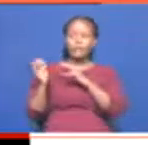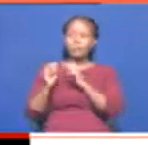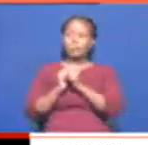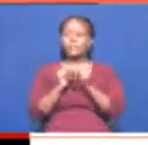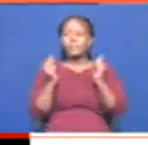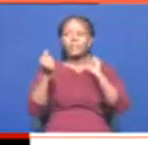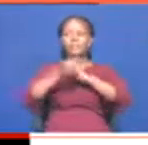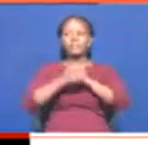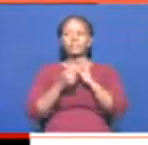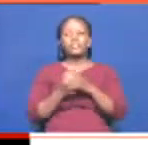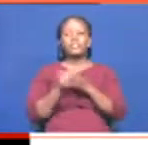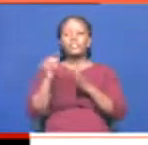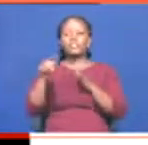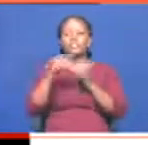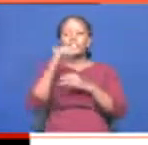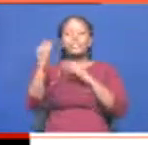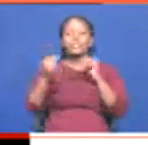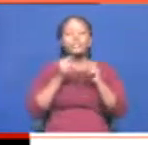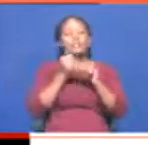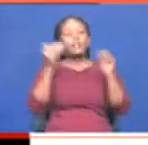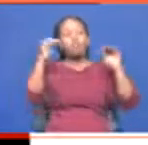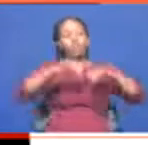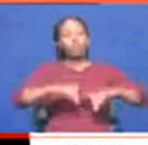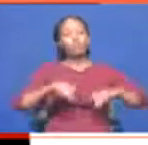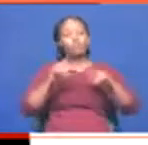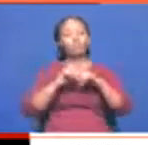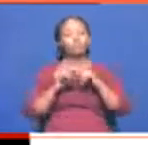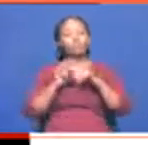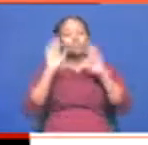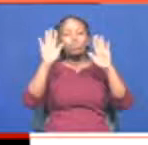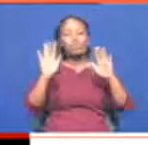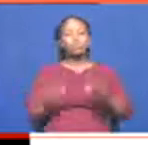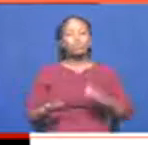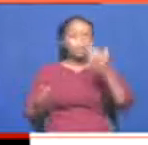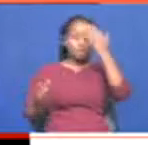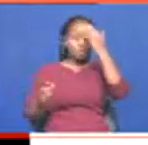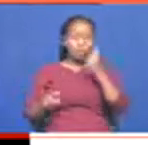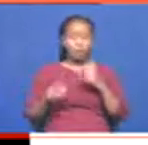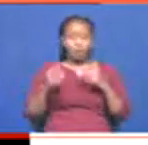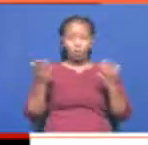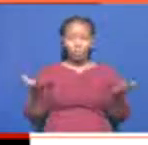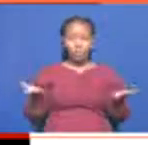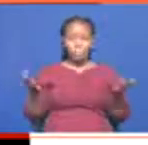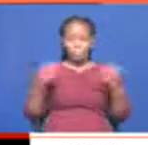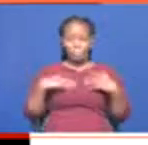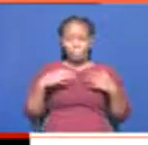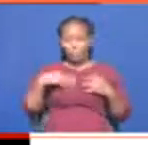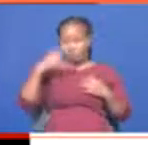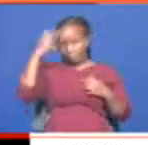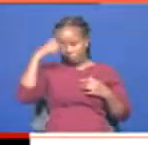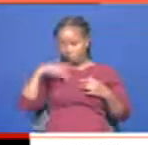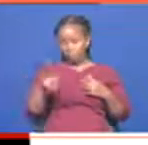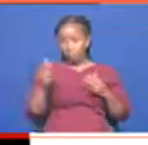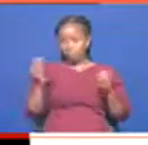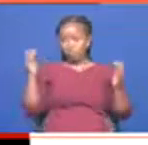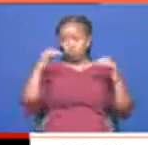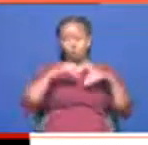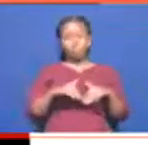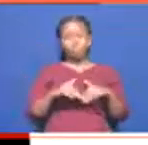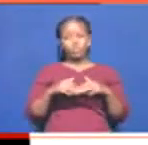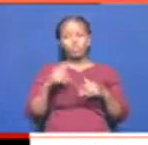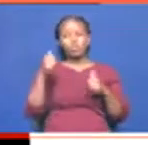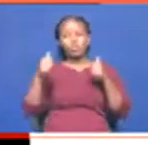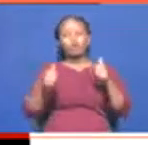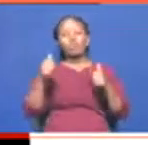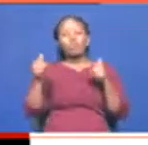ECS convention is also important in the sense that it will come up with policy recommendations that will